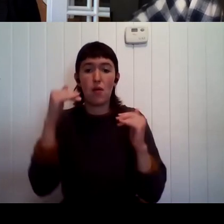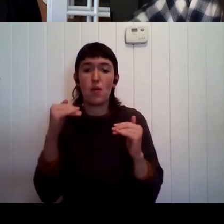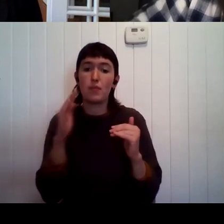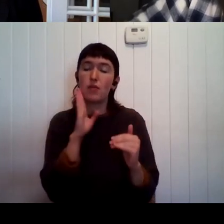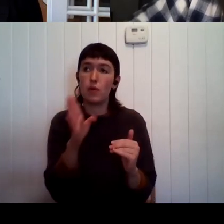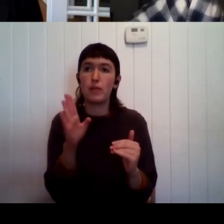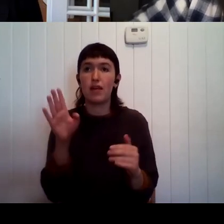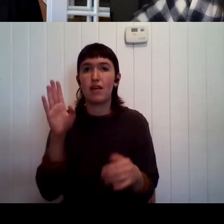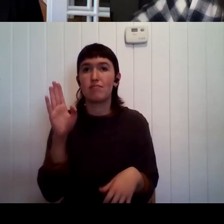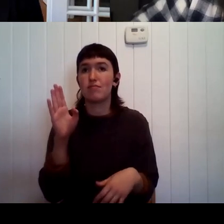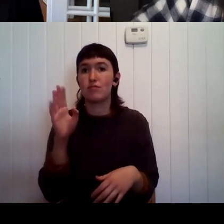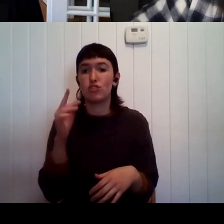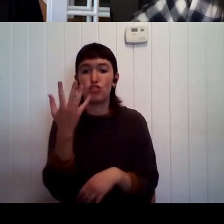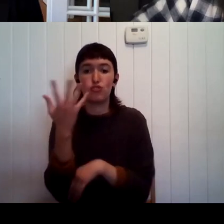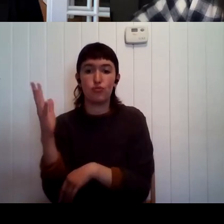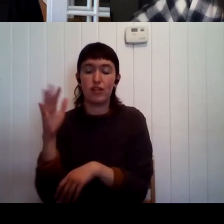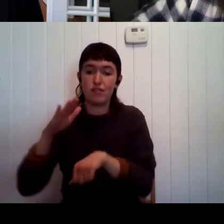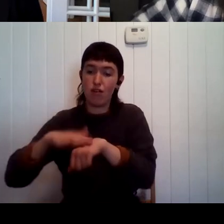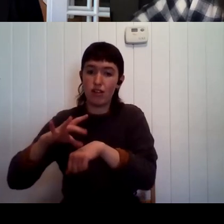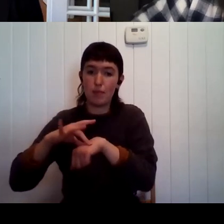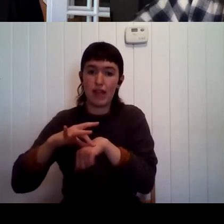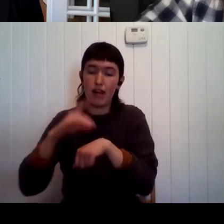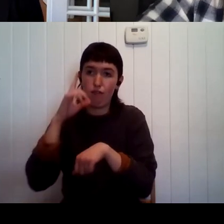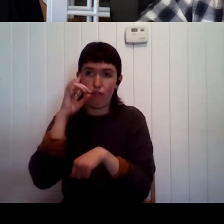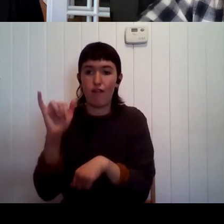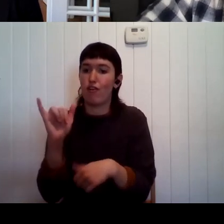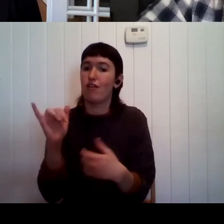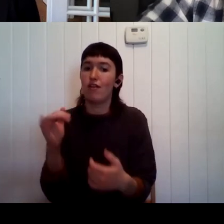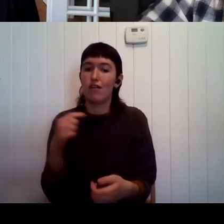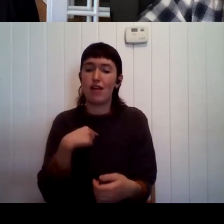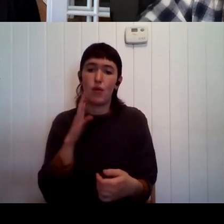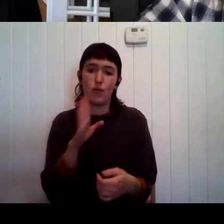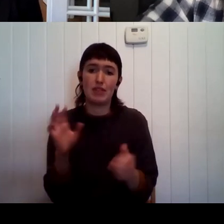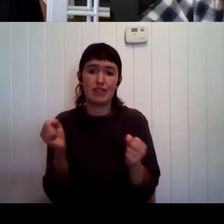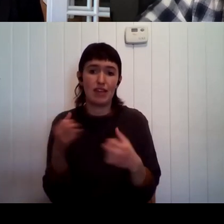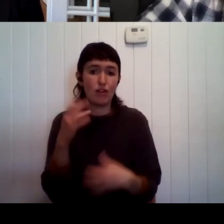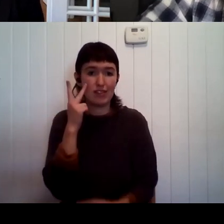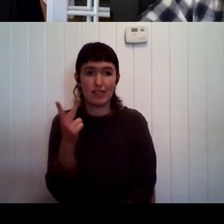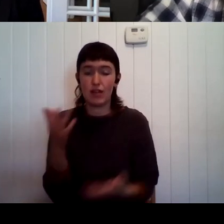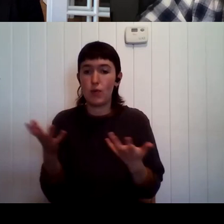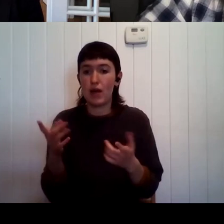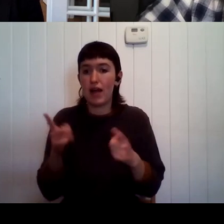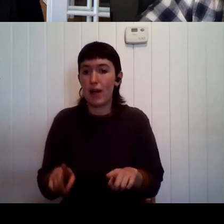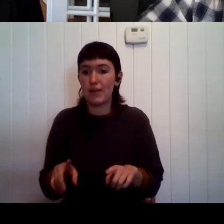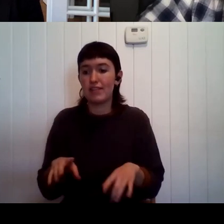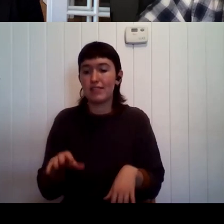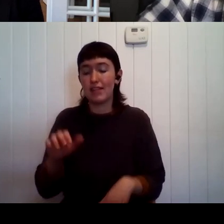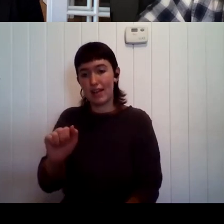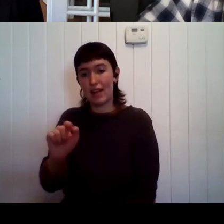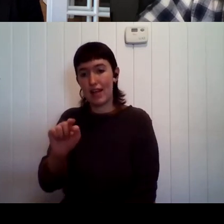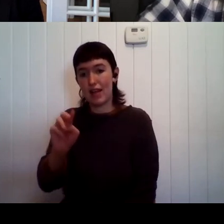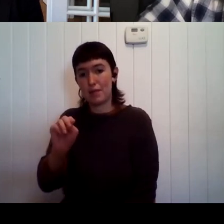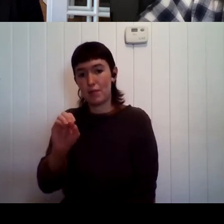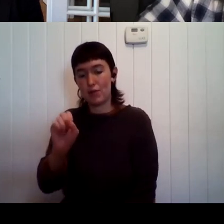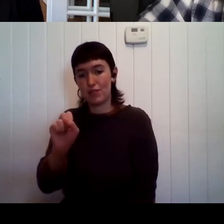be very frightened to see what happens to the atmosphere and the wellness of this